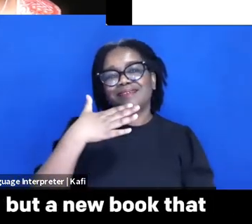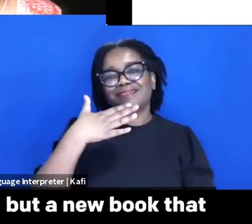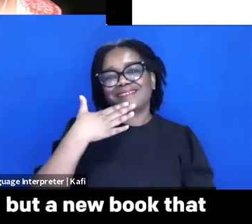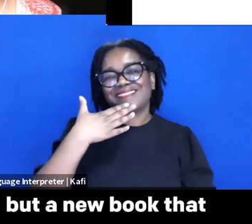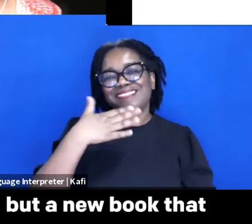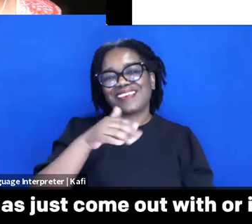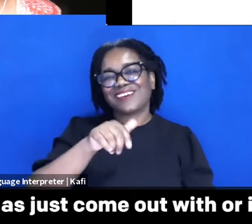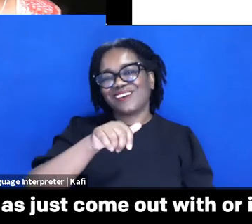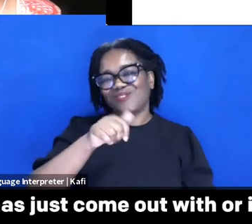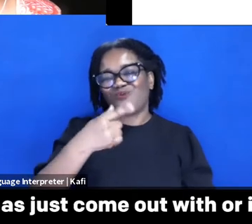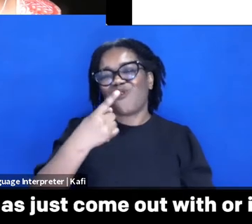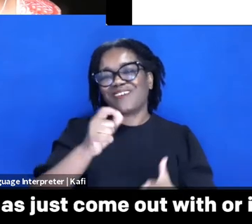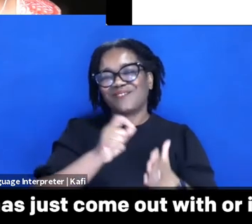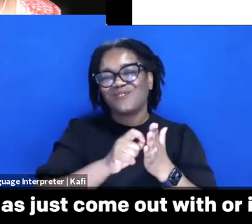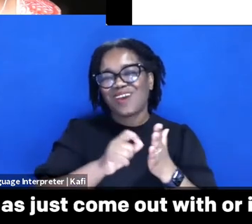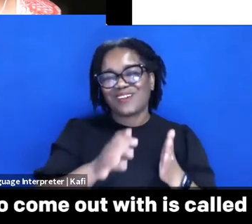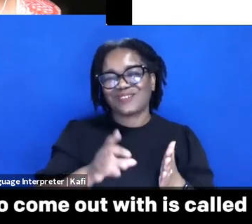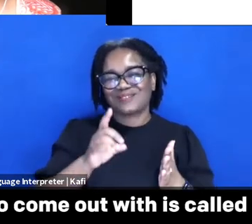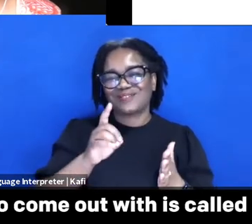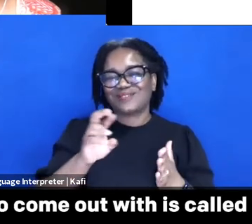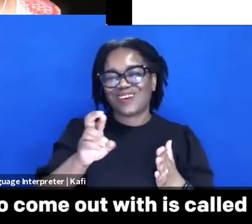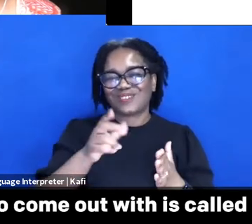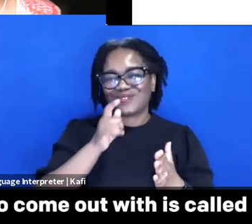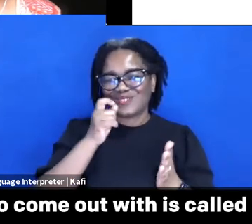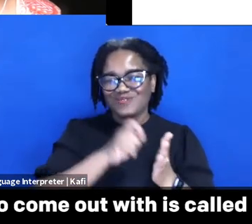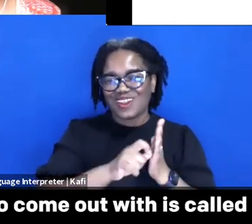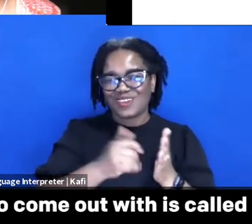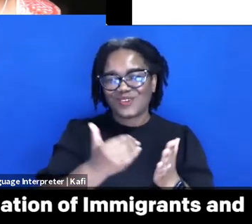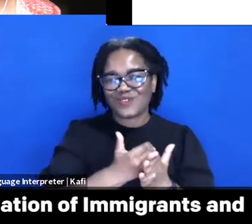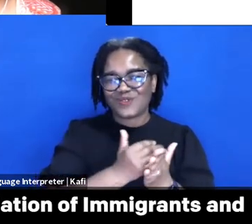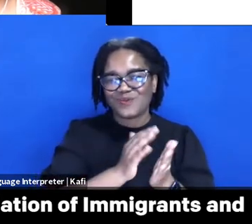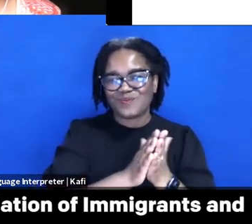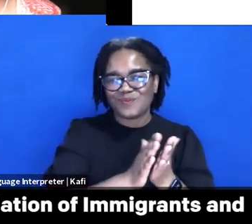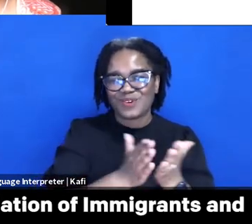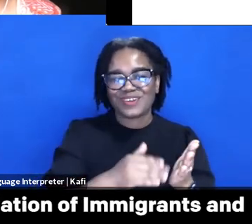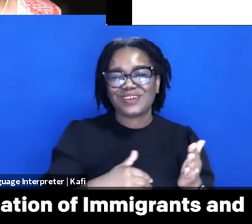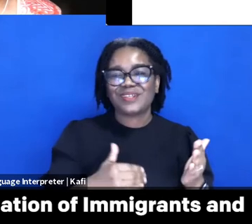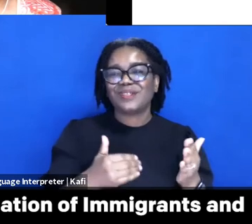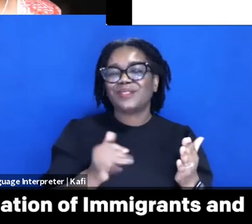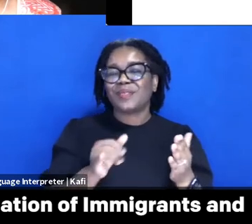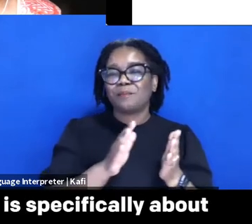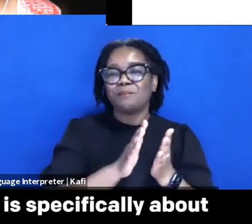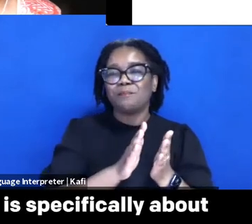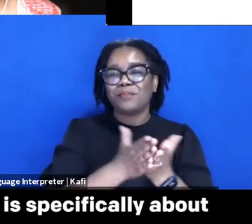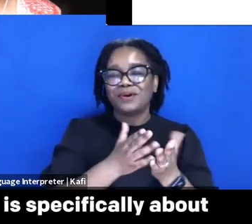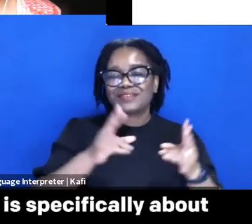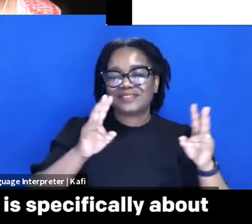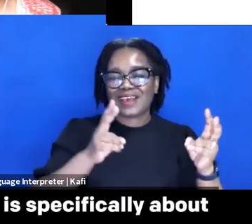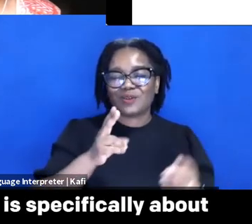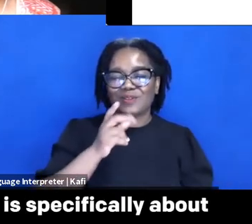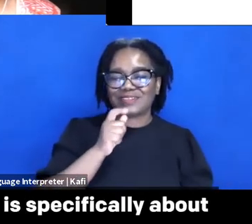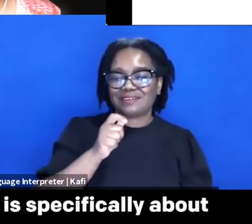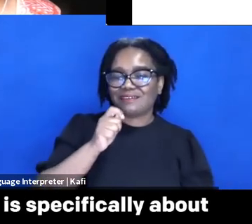a new book that she has just come out with, or is about to come out with, is called Not a Nation of Immigrants, and is